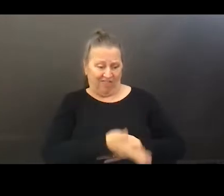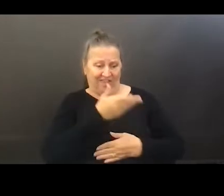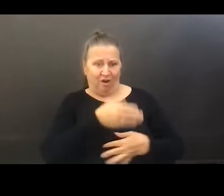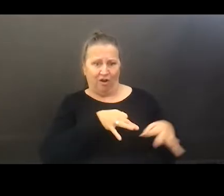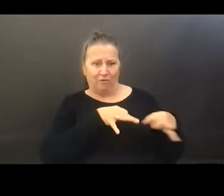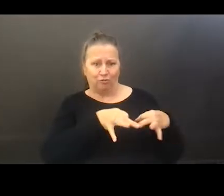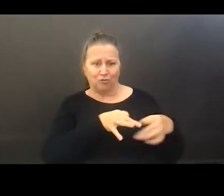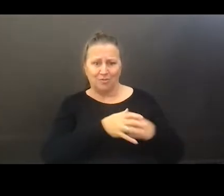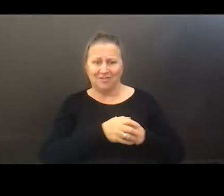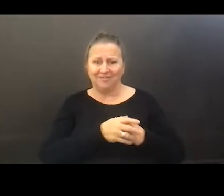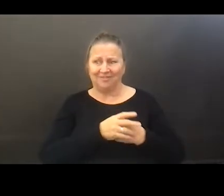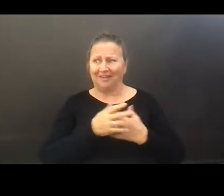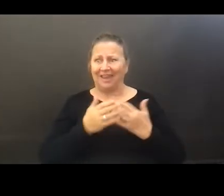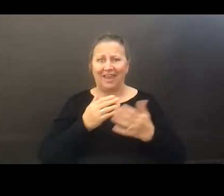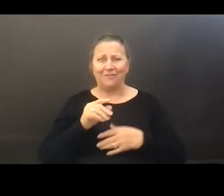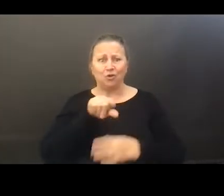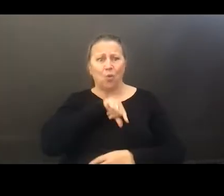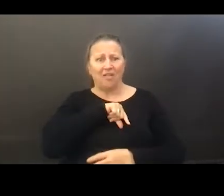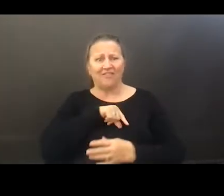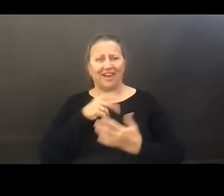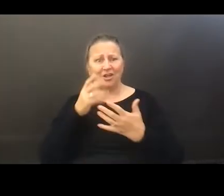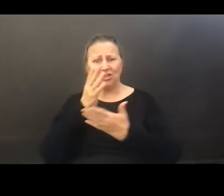resume and even your qualifications section.